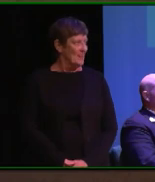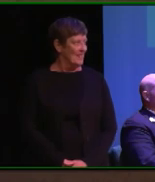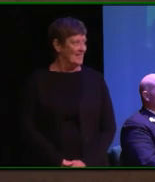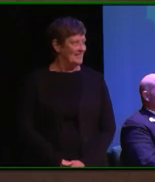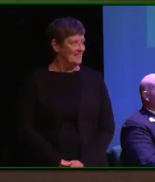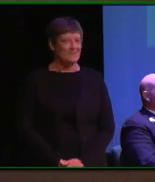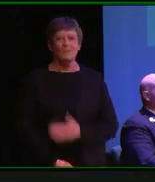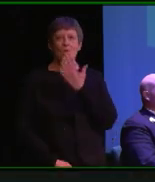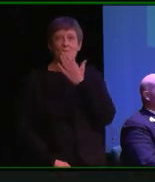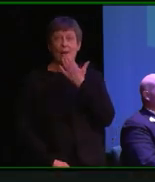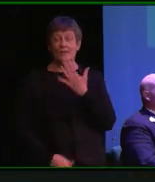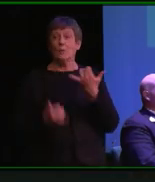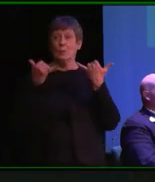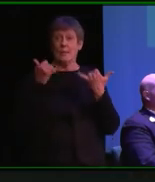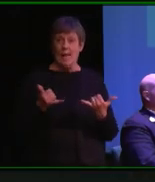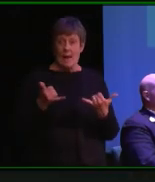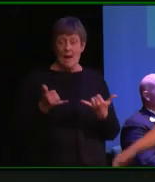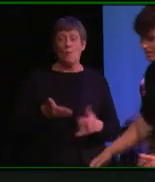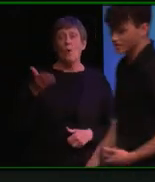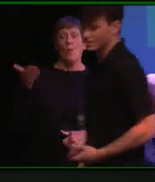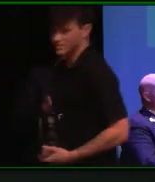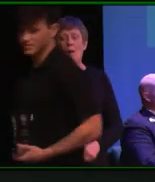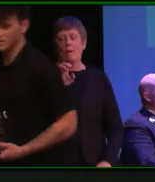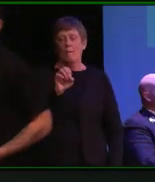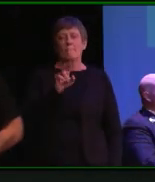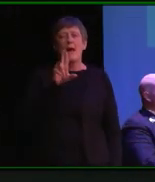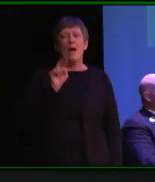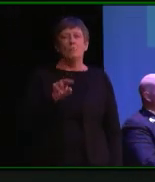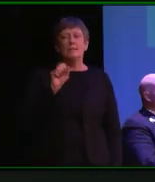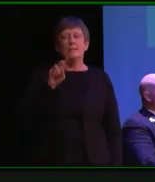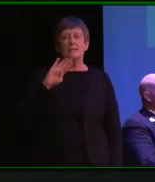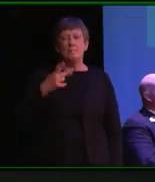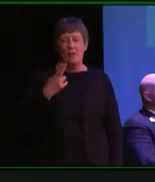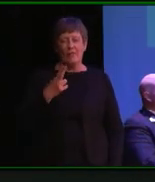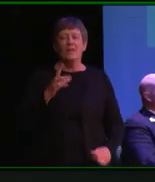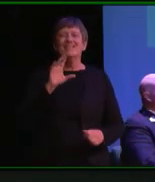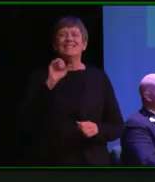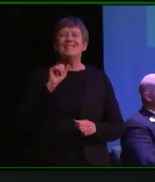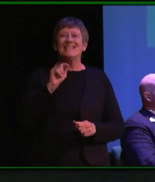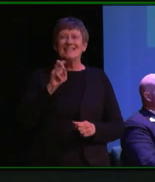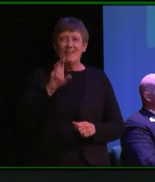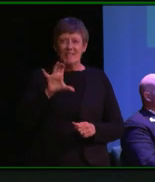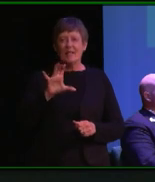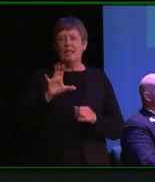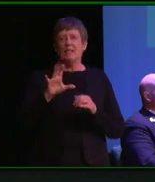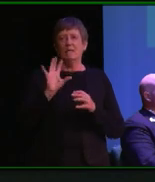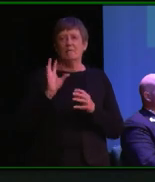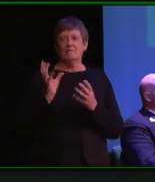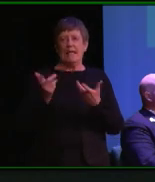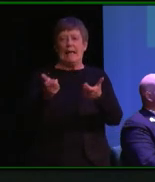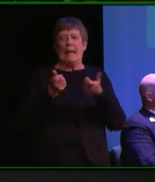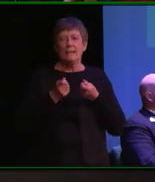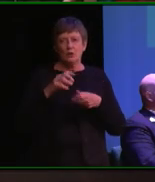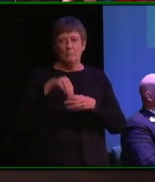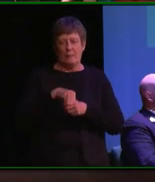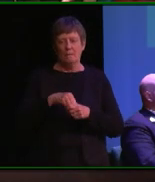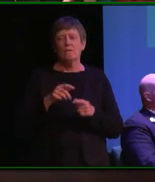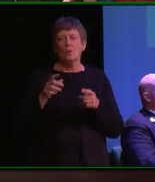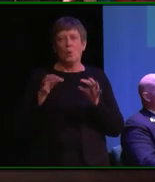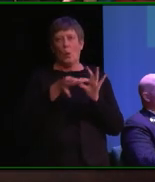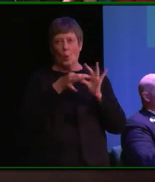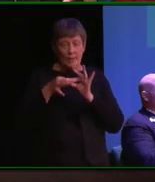Thank you all. Now I'd like to welcome Erin Smith, Civic Engagement Coordinator, to the podium to recognize this year's Civic Engagement Leaders. Thank you.